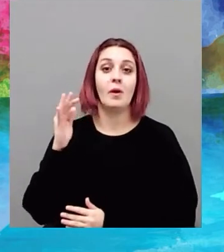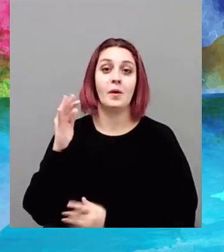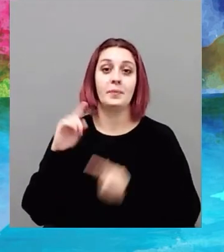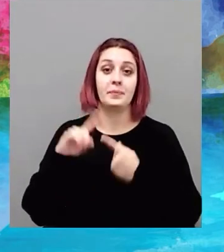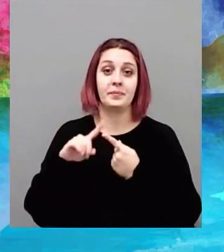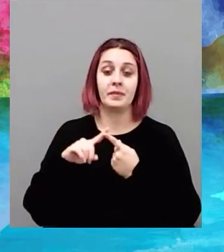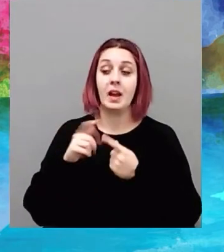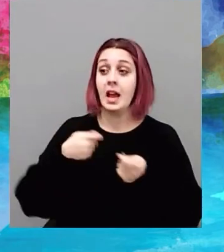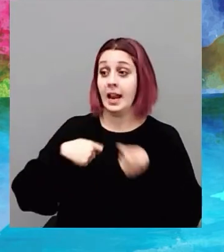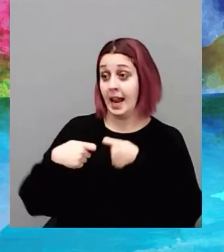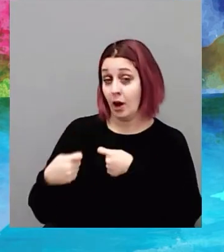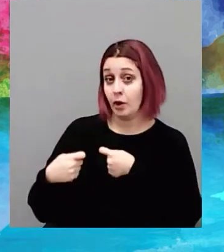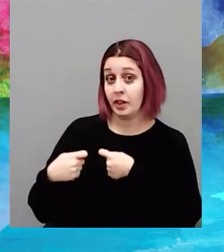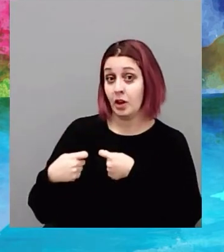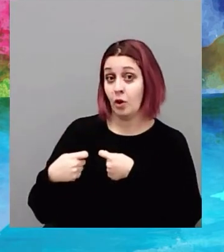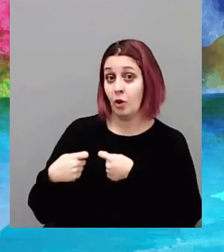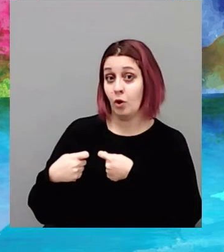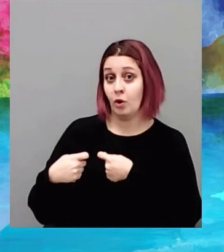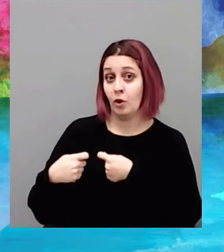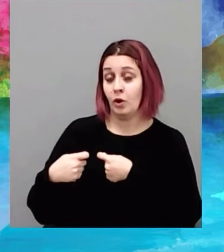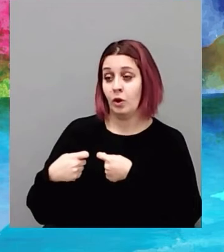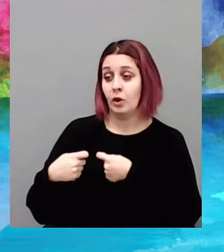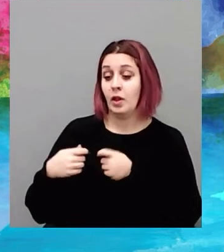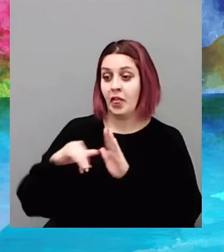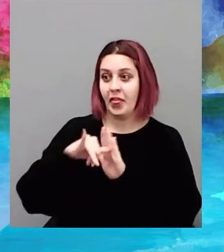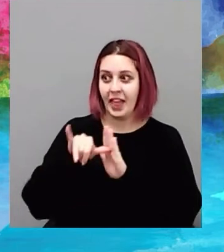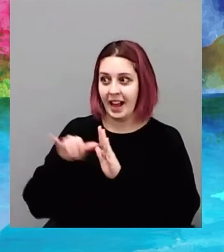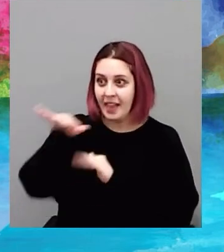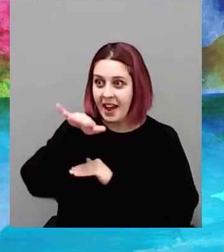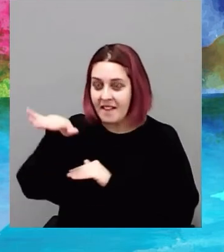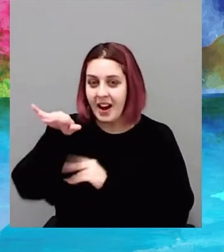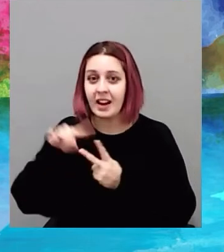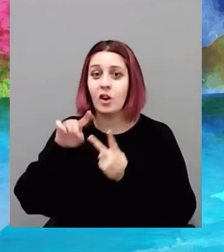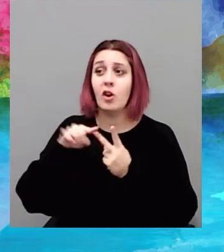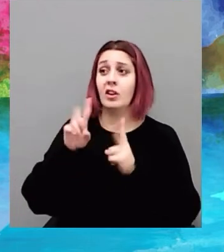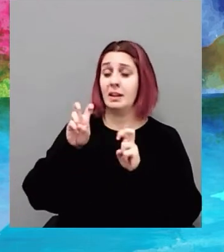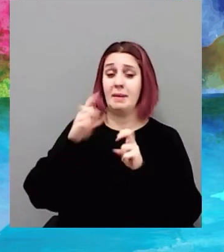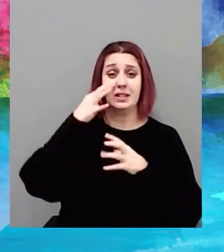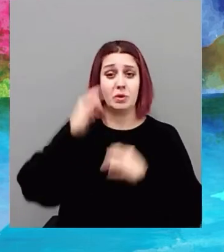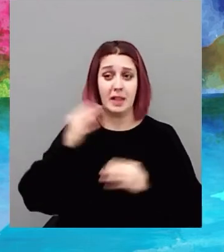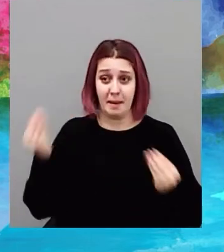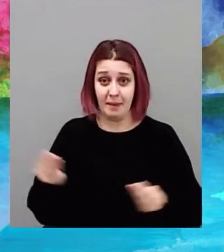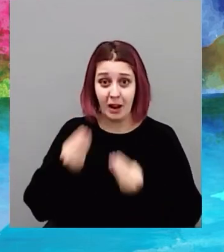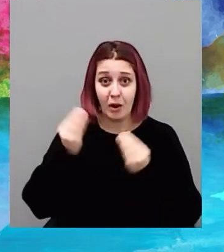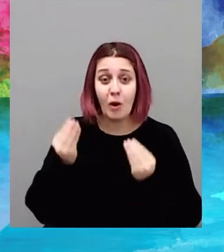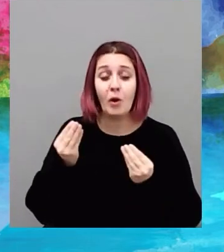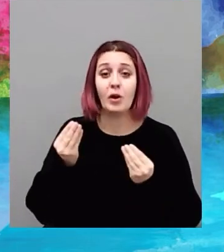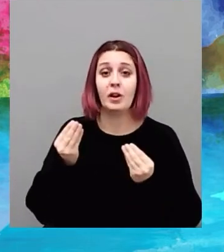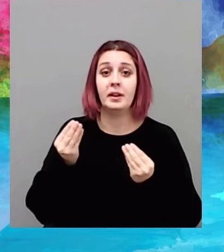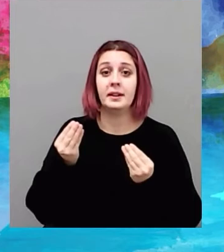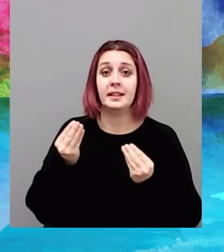on local businesses and also in terms of